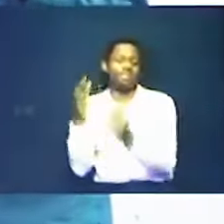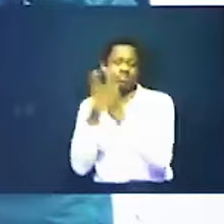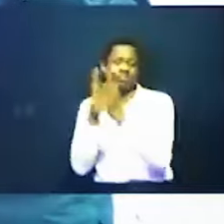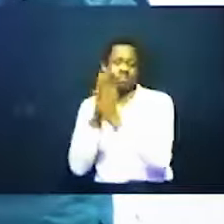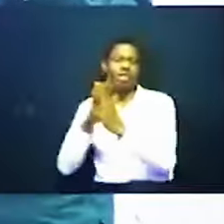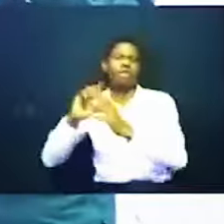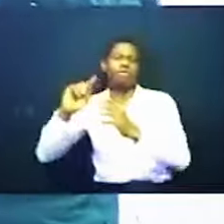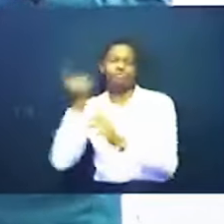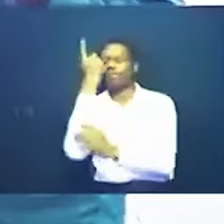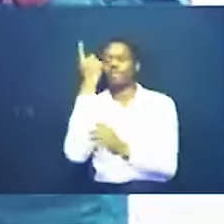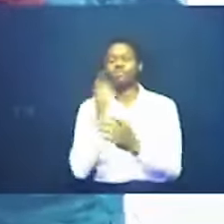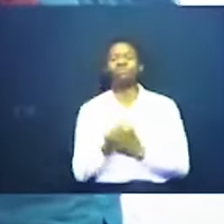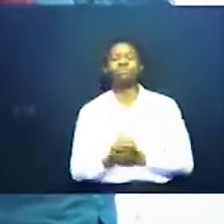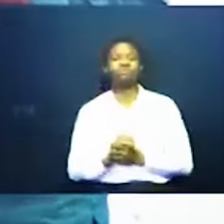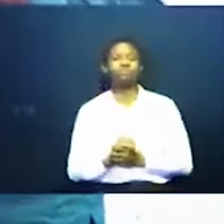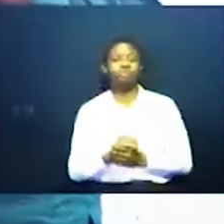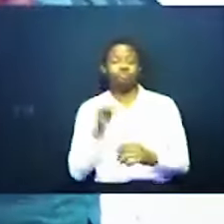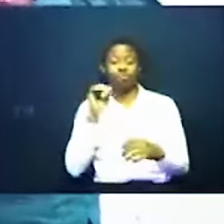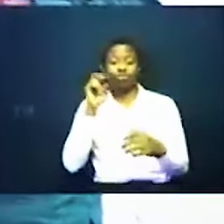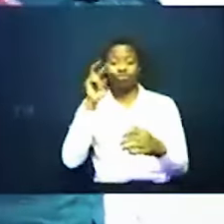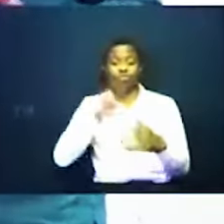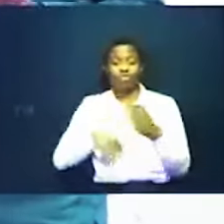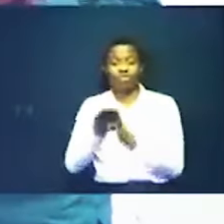In Ephesians